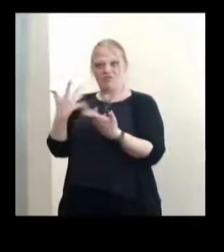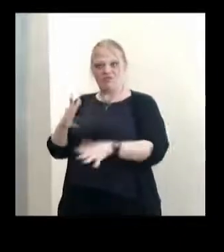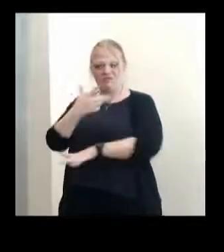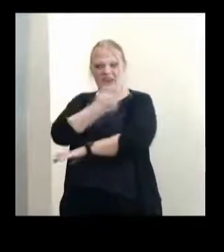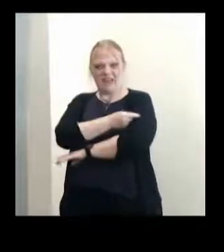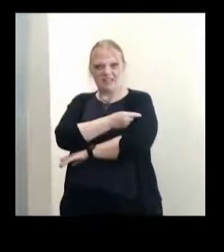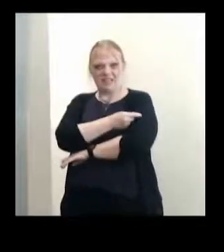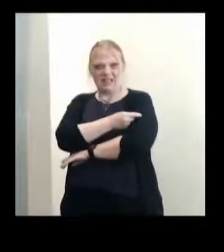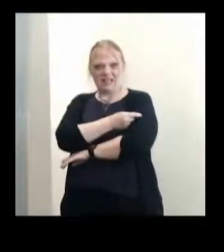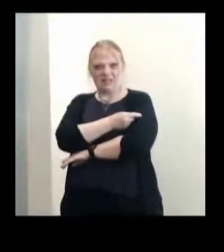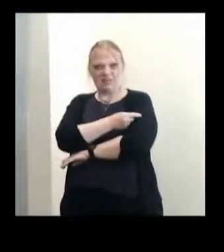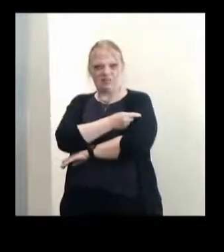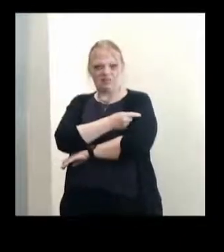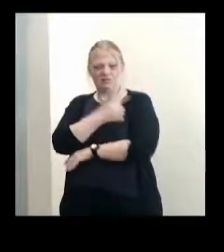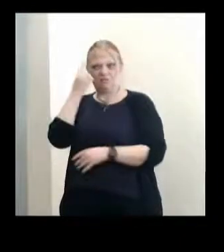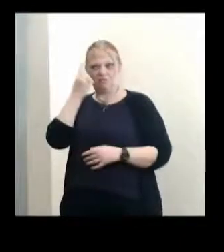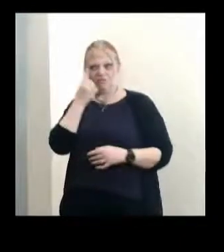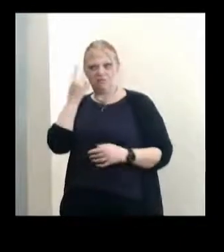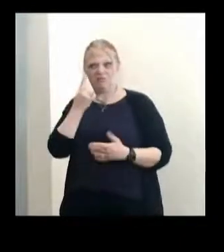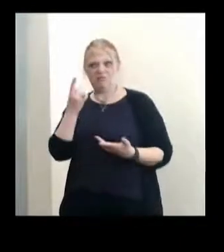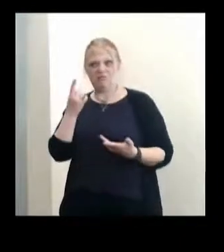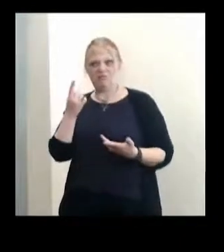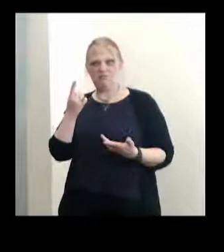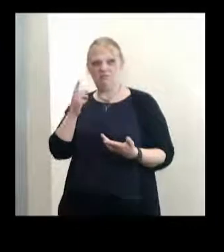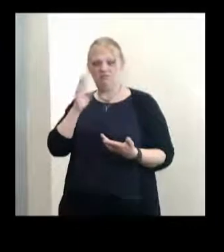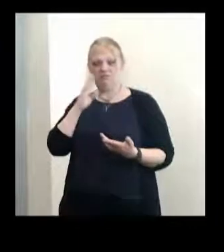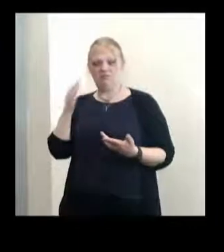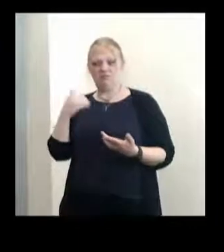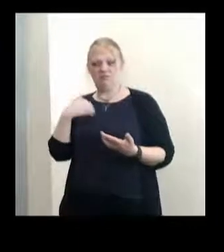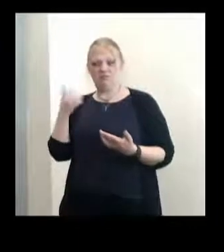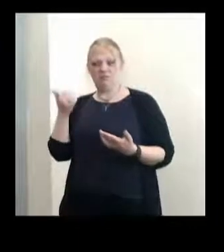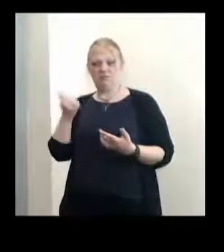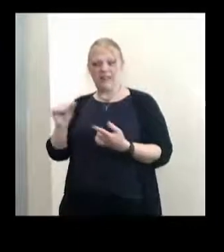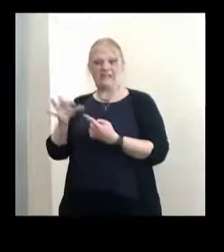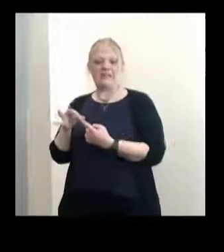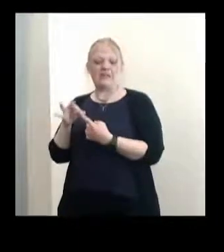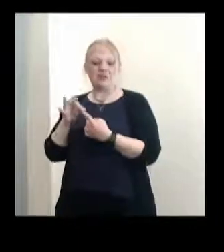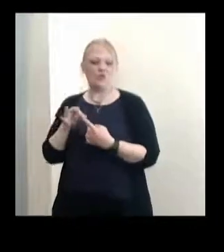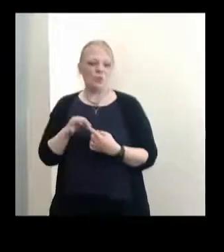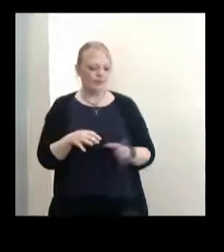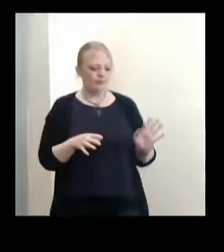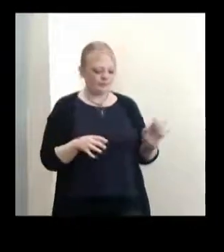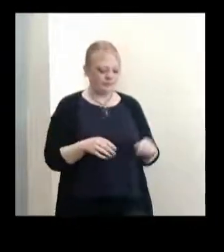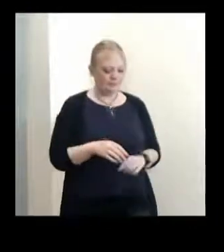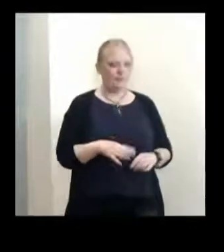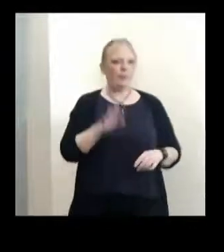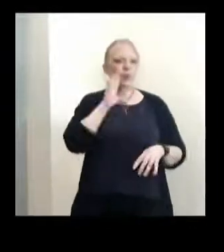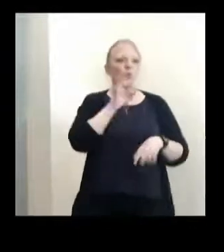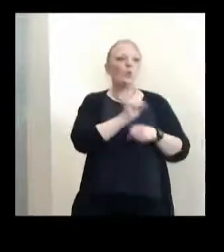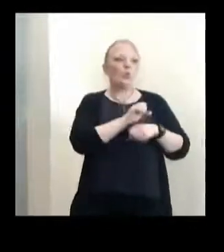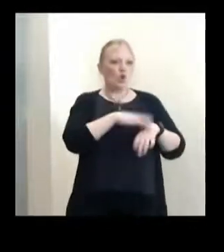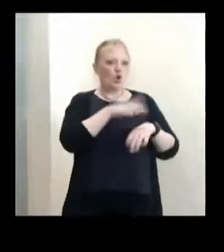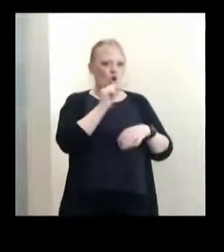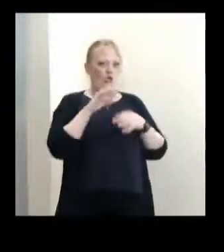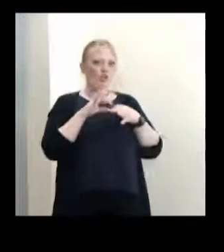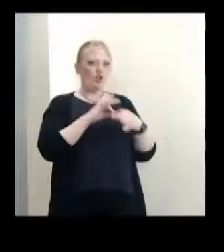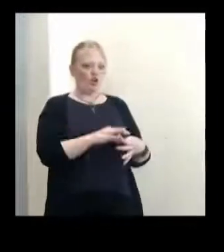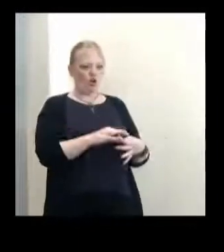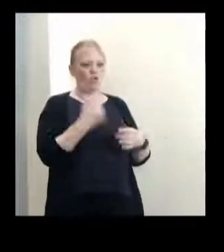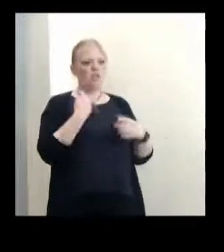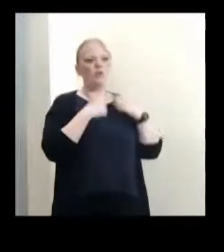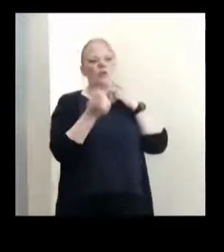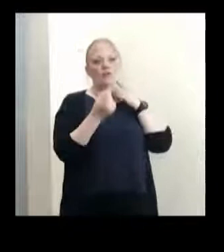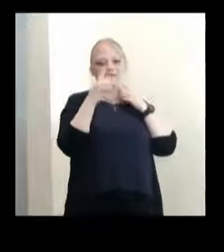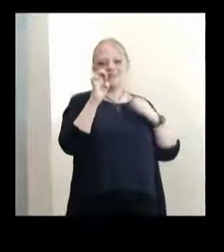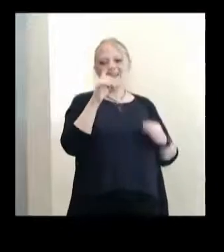I'm wondering if there's going to be any exceptions made for that. We're going to work on it, Sandra, with regards to that. We do understand the Excelsior Pass